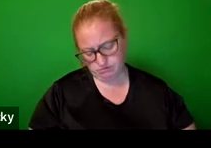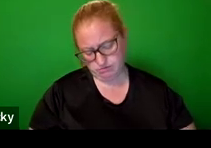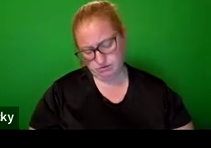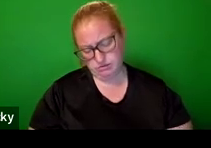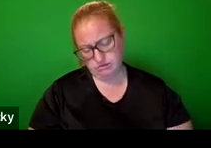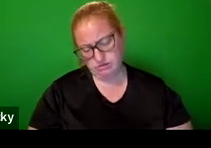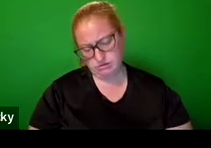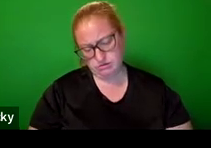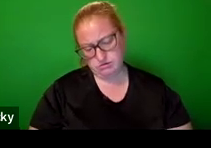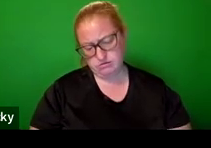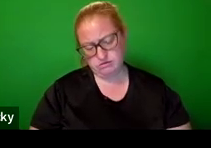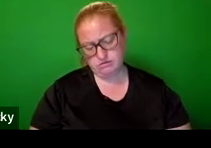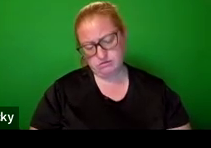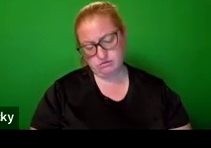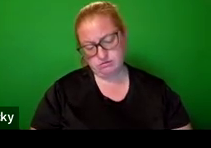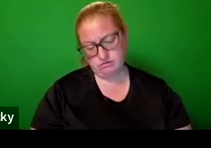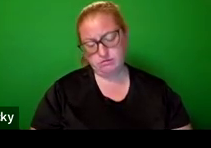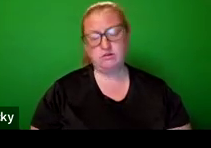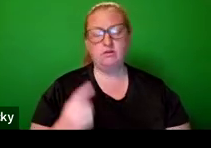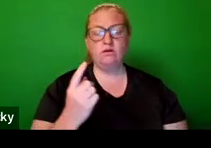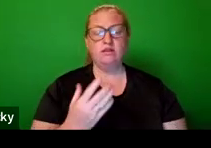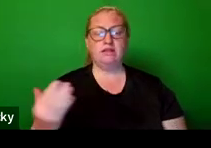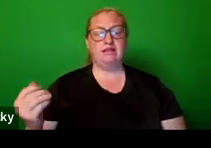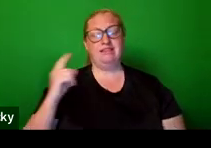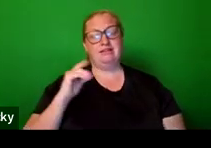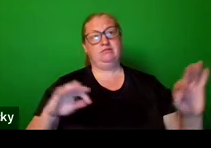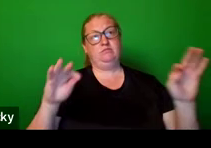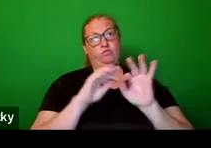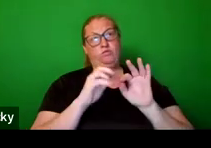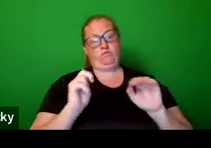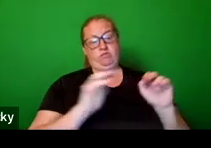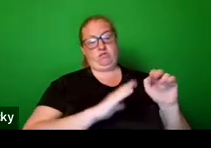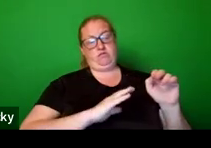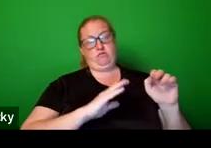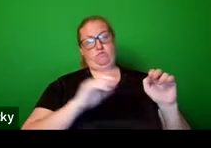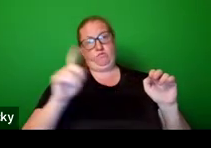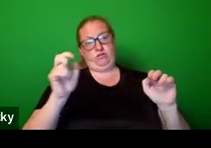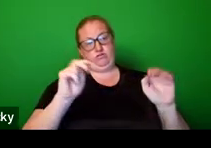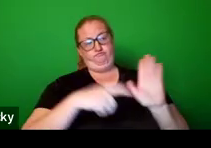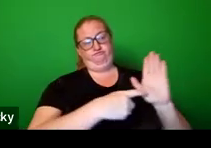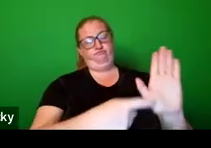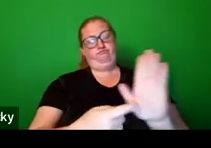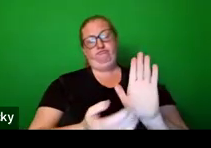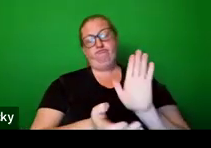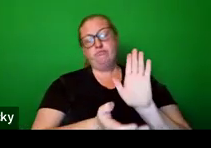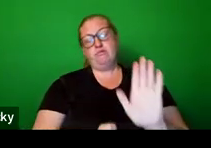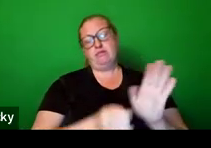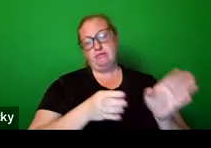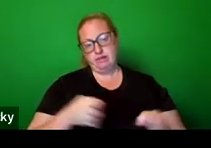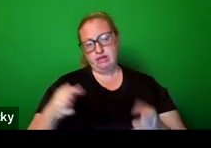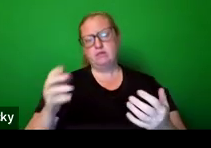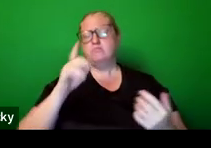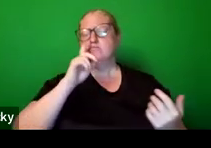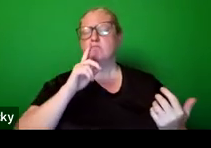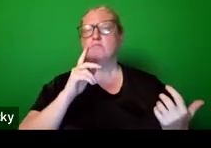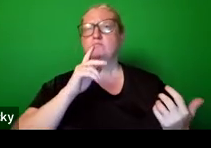announced, revealed to the board and to the community, that there be clear understanding between, you know,